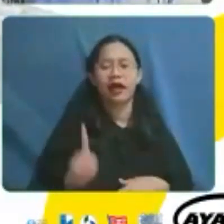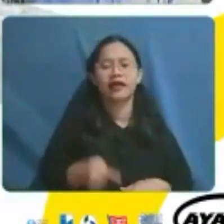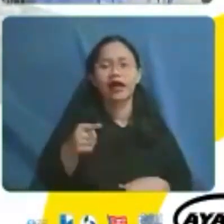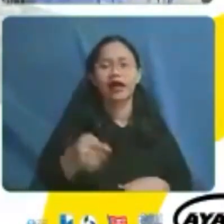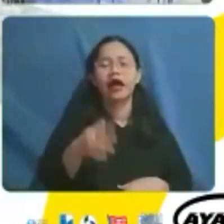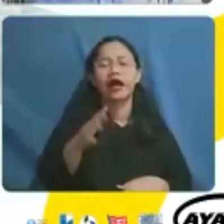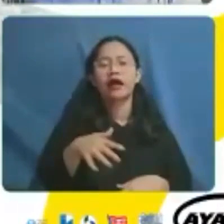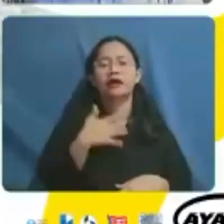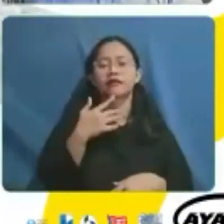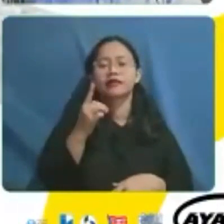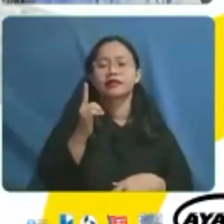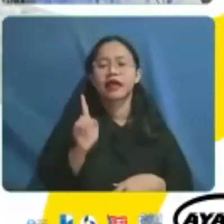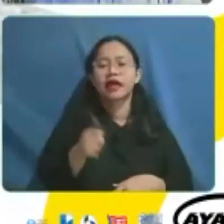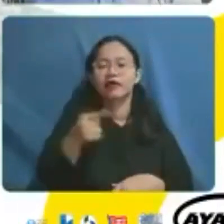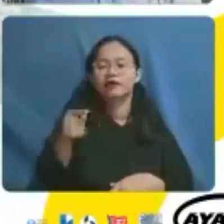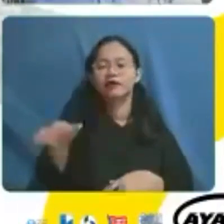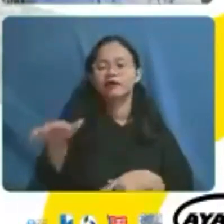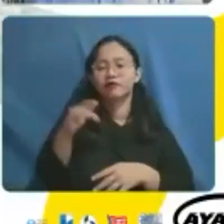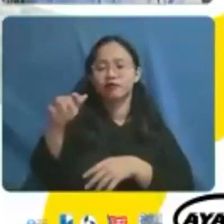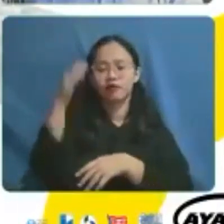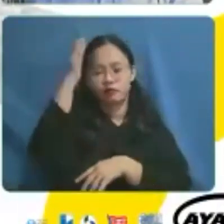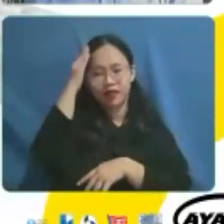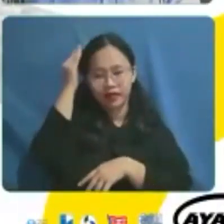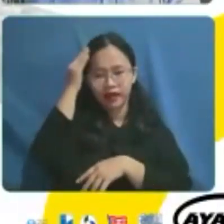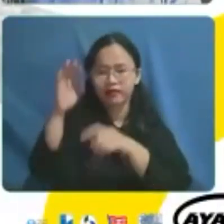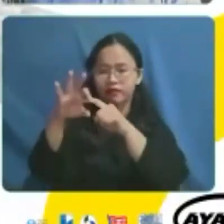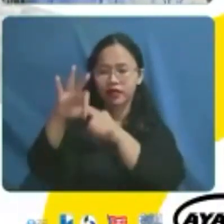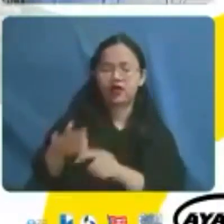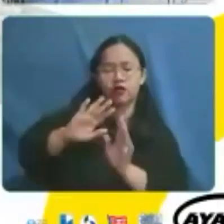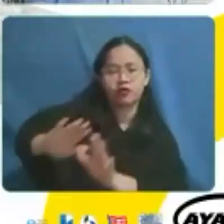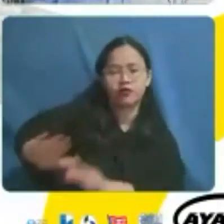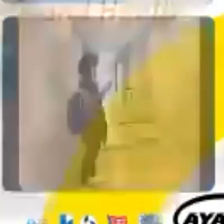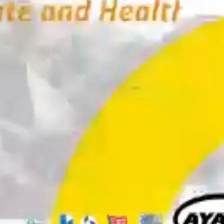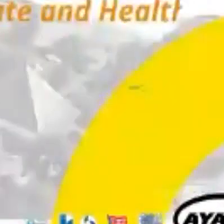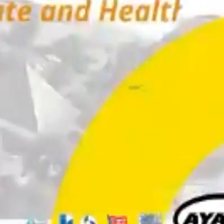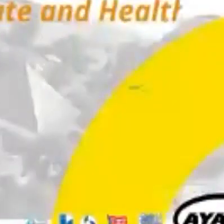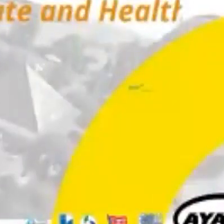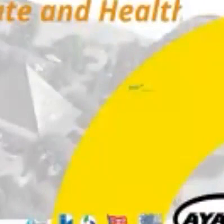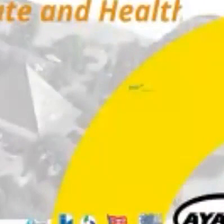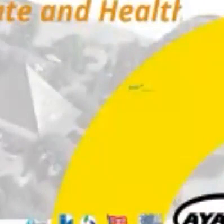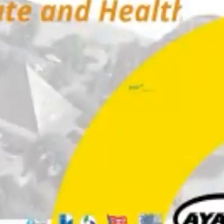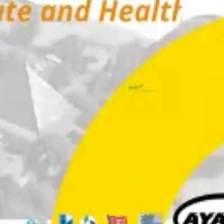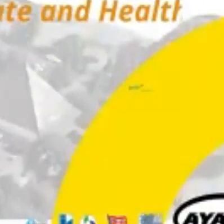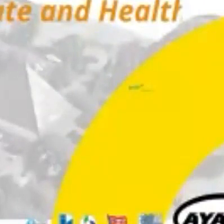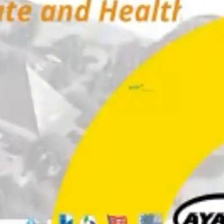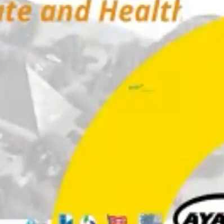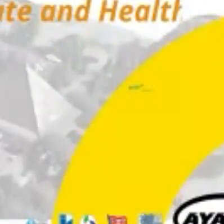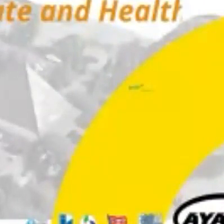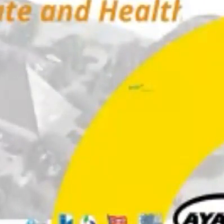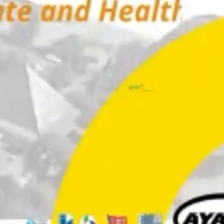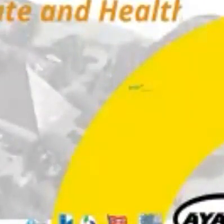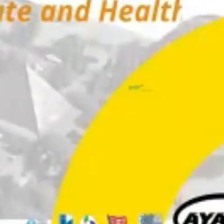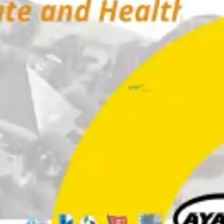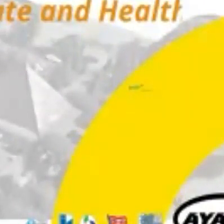very much. Terima kasih and selamat pagi. Thank you